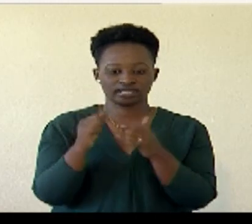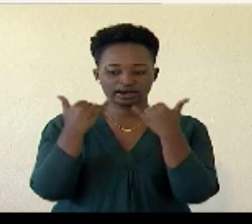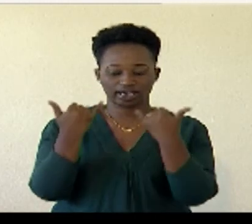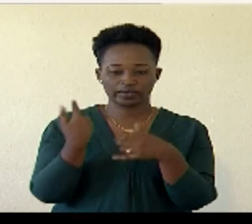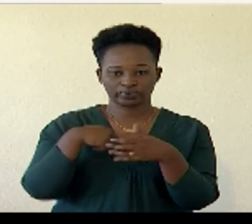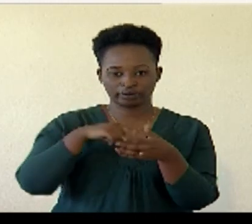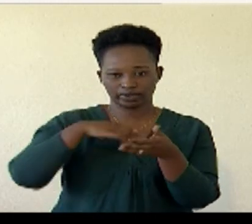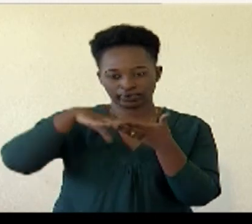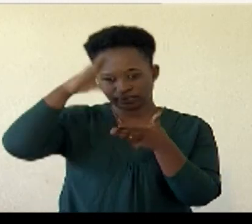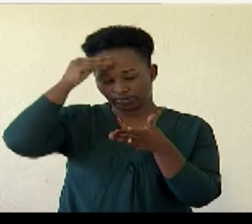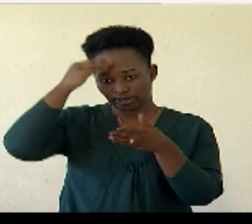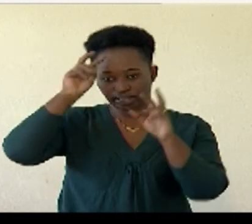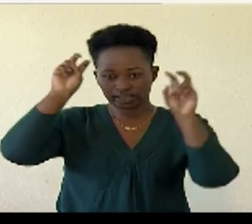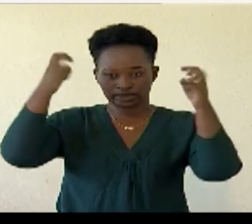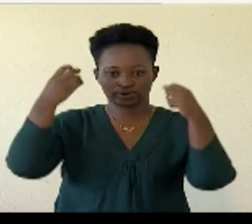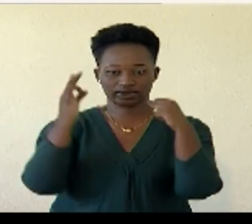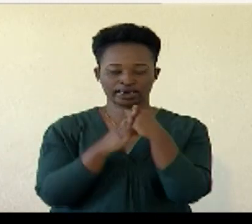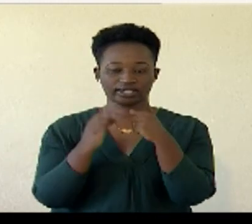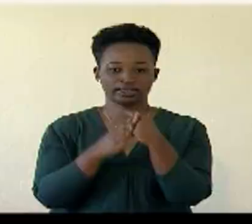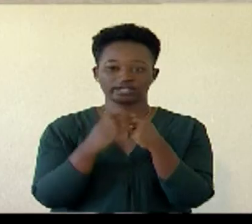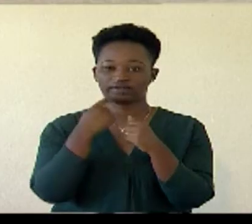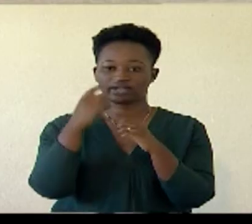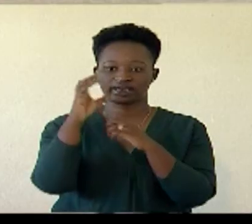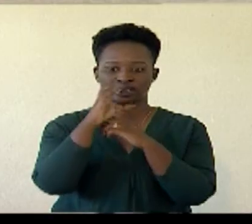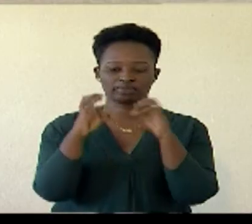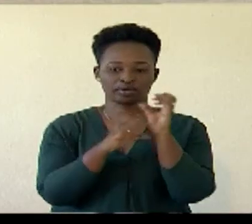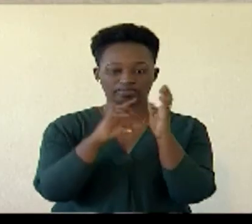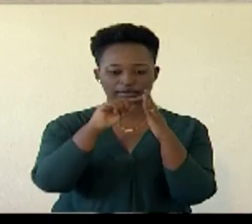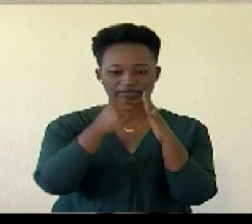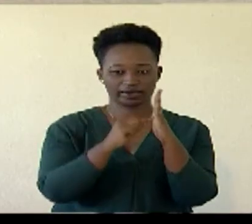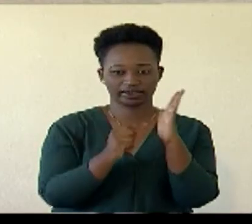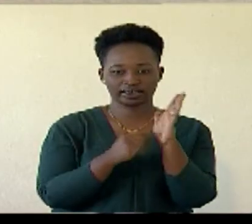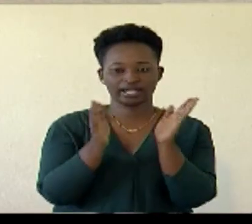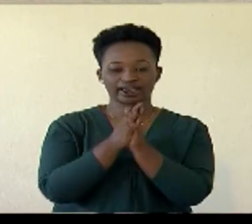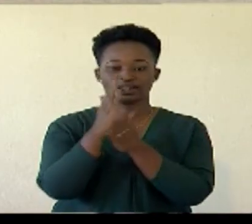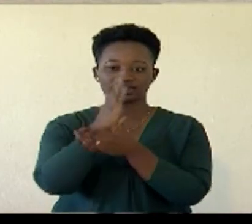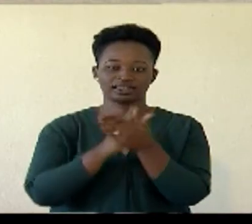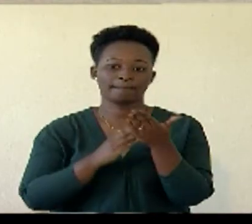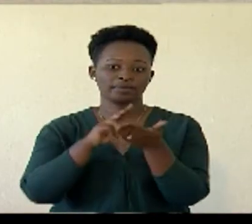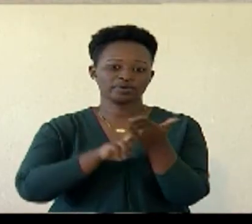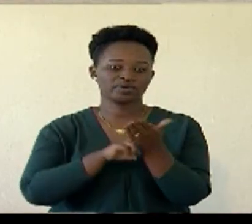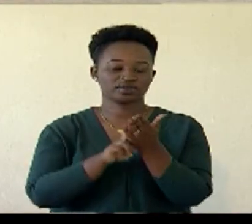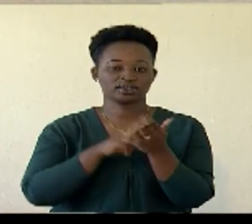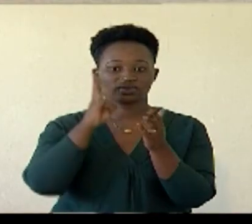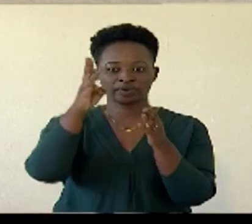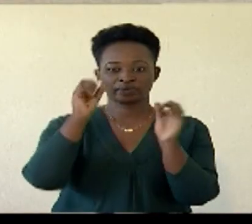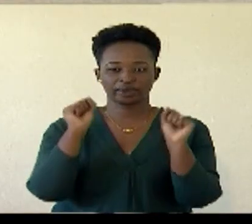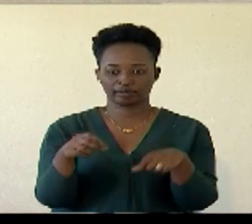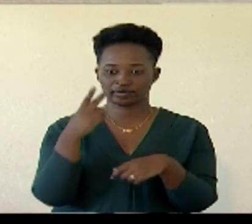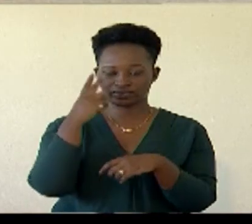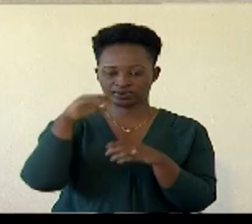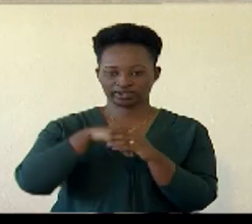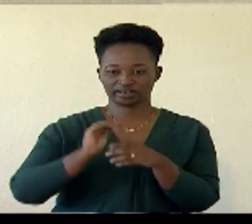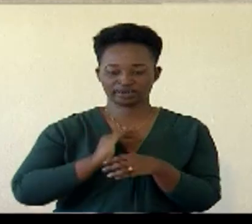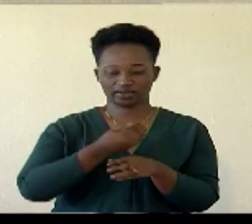which is chemical properties of the benzoic acid and some uses that we'll be able to look at in our